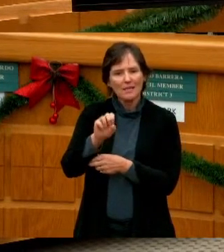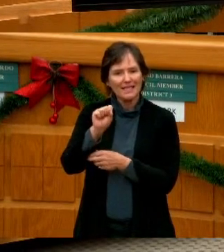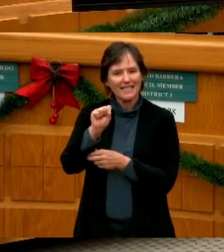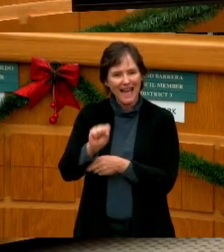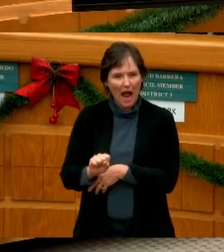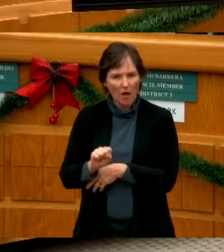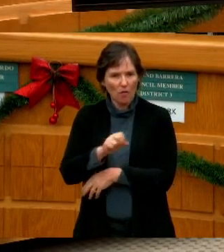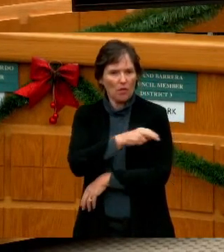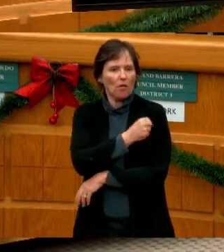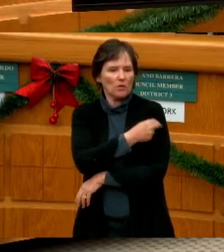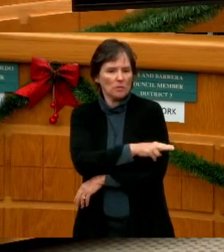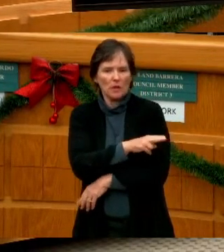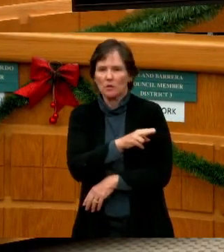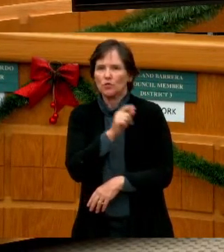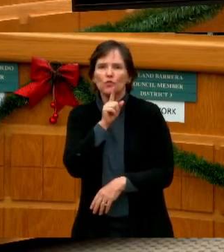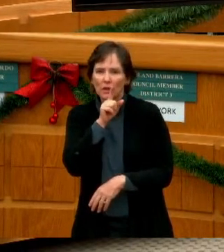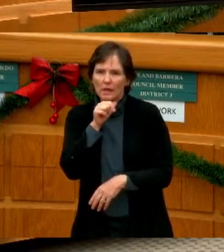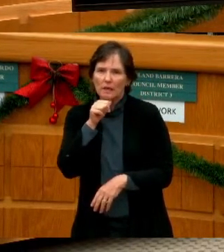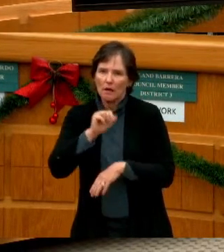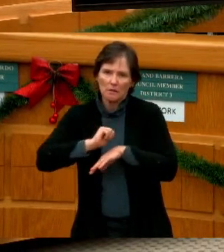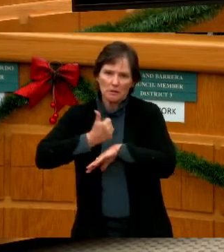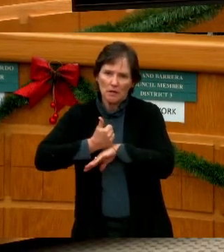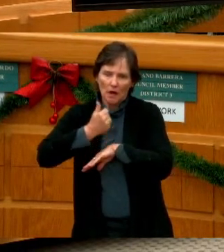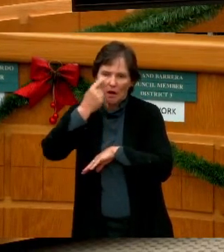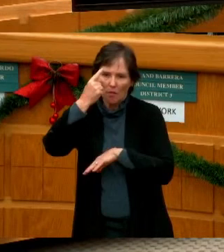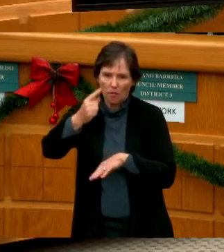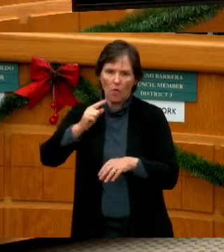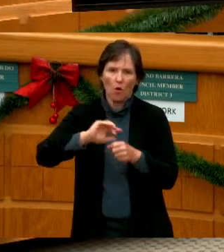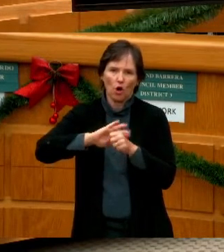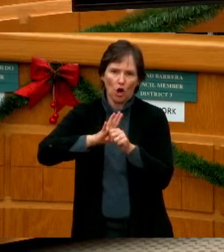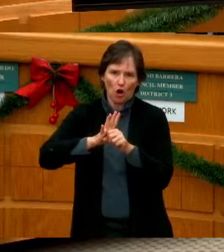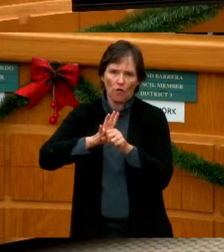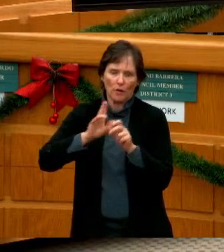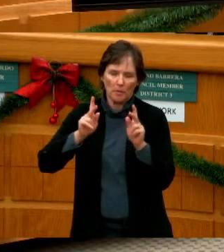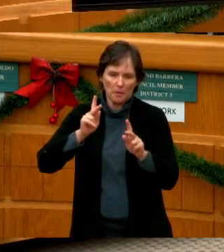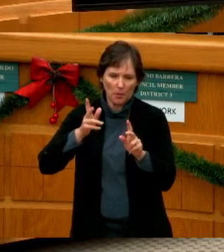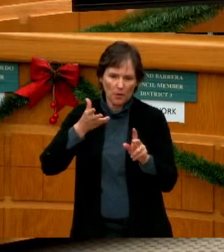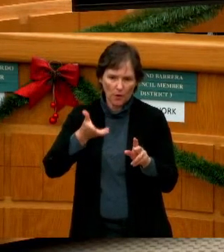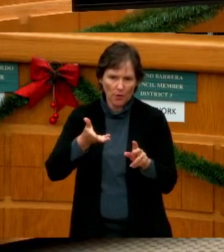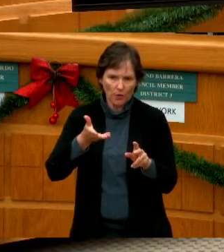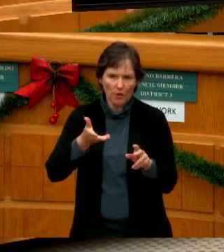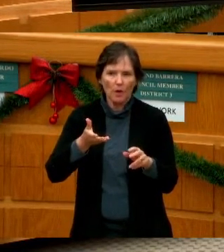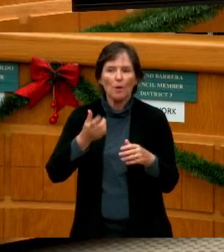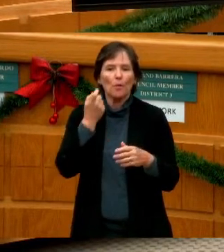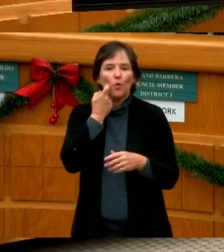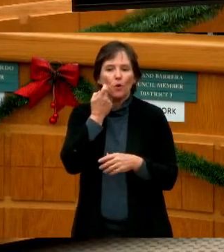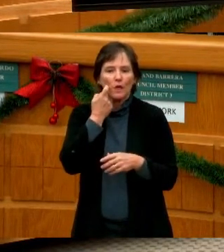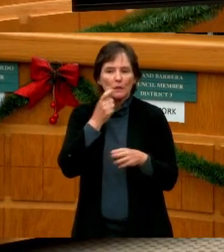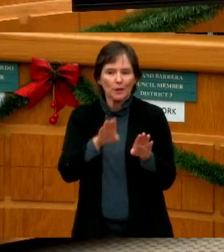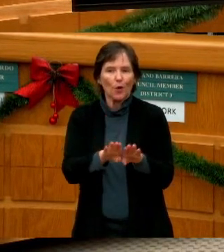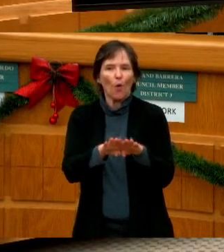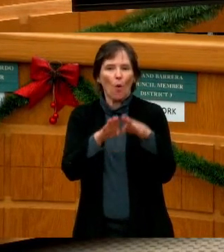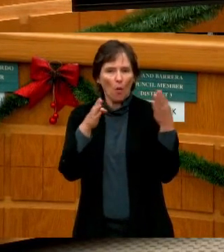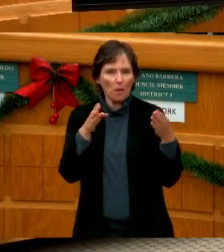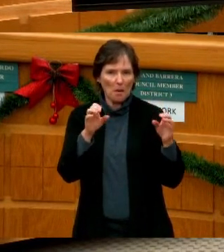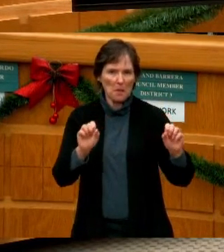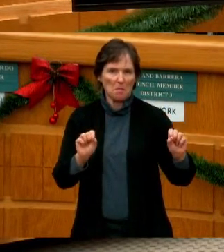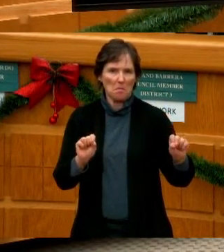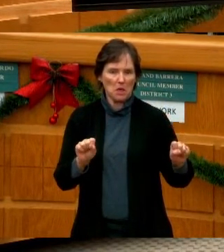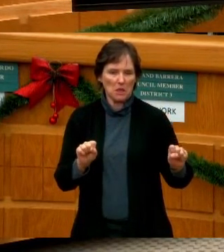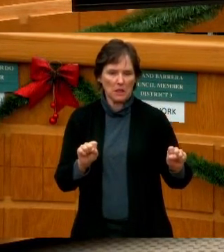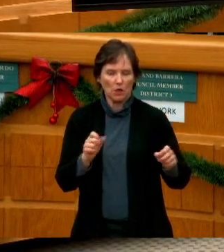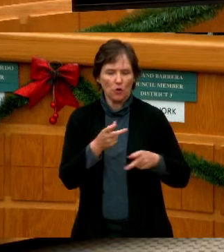for COVID-19 patients. It was really more shoreline. And so they've, opened up the capacity to be able